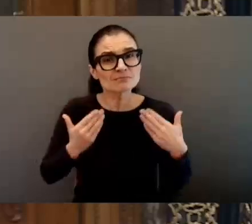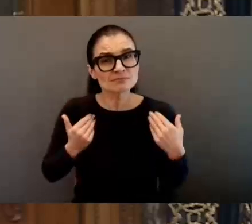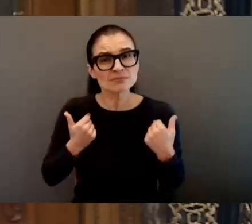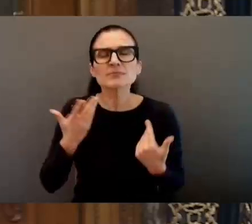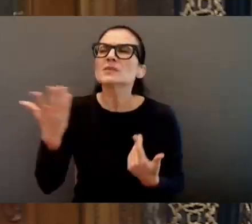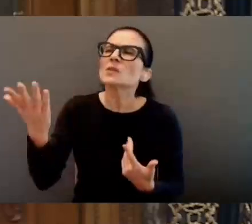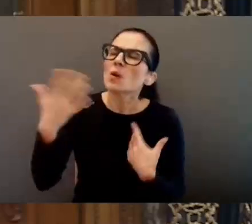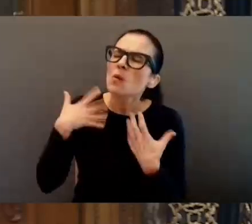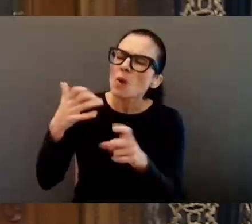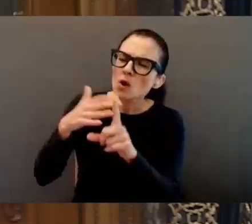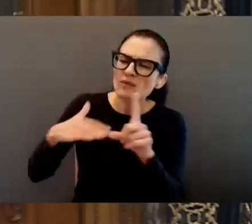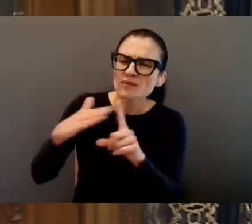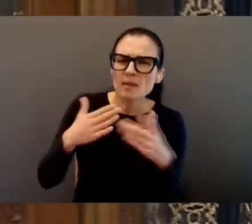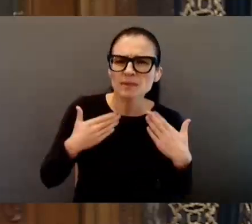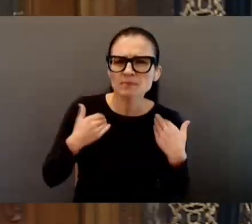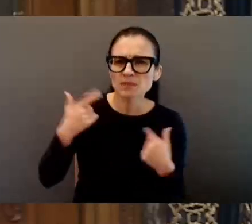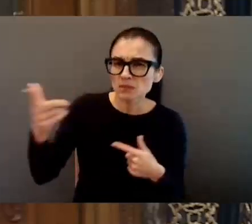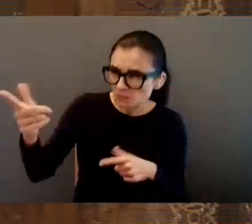this report?